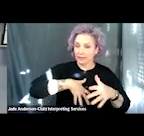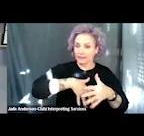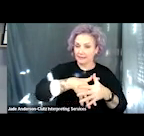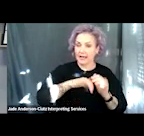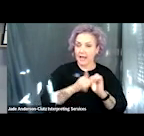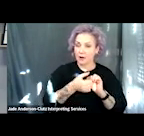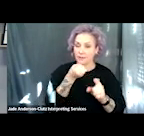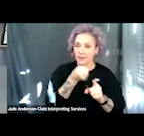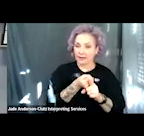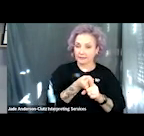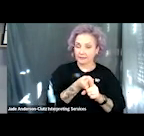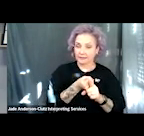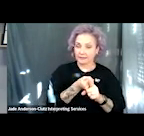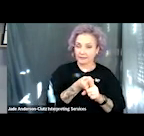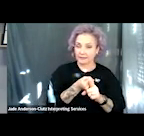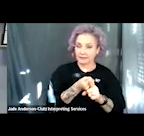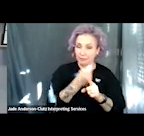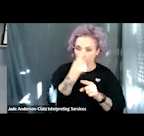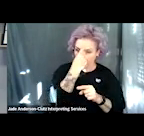neurodevelopmental disorders.